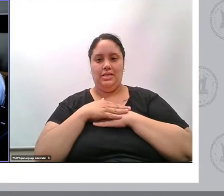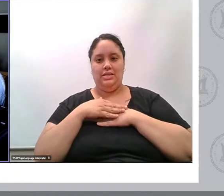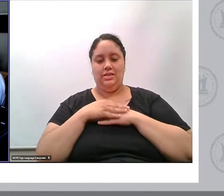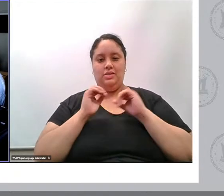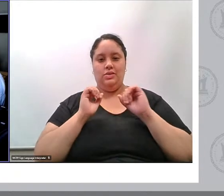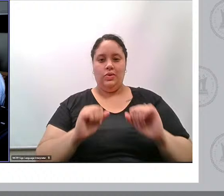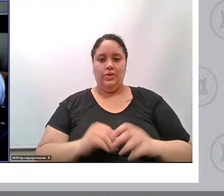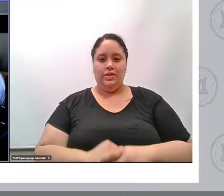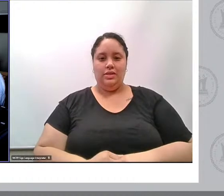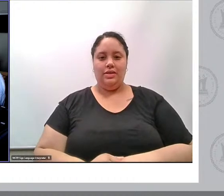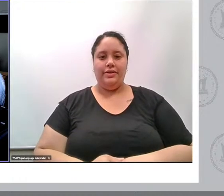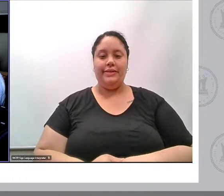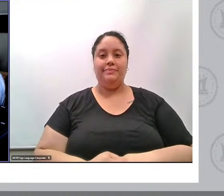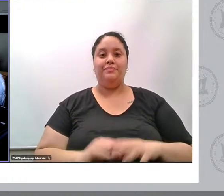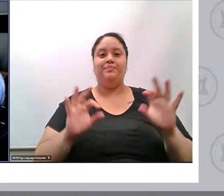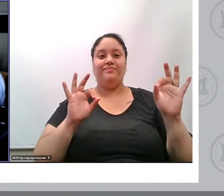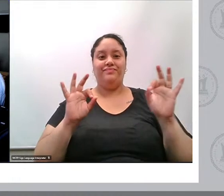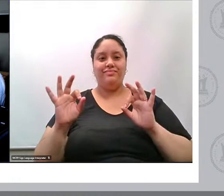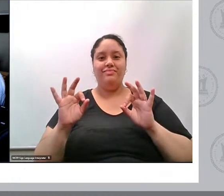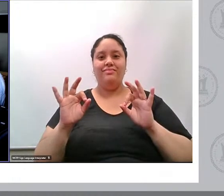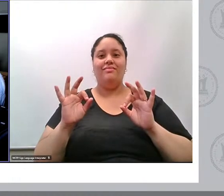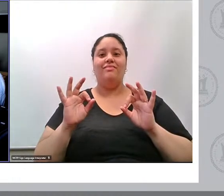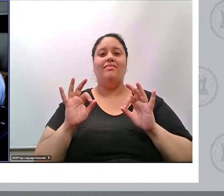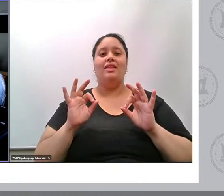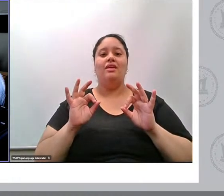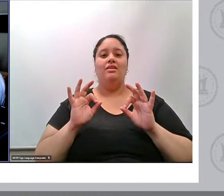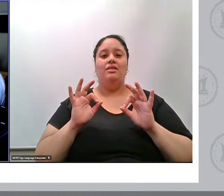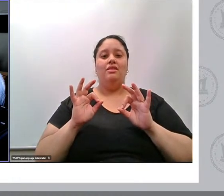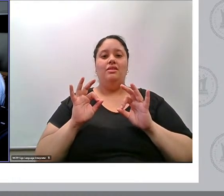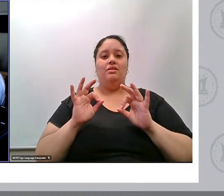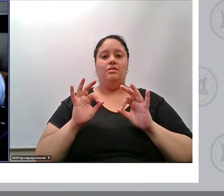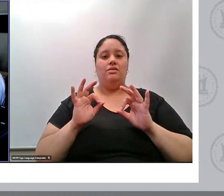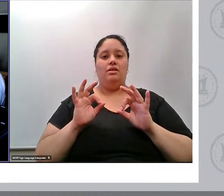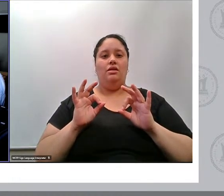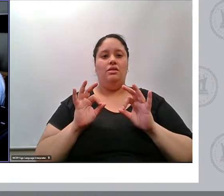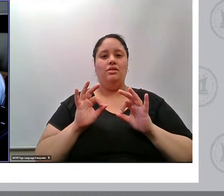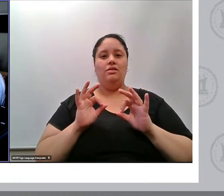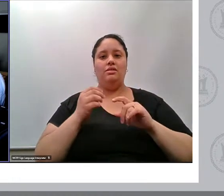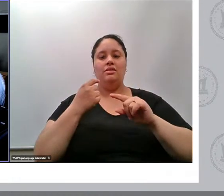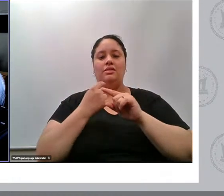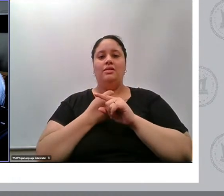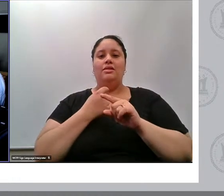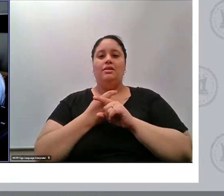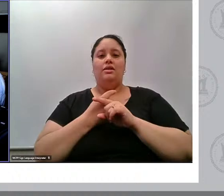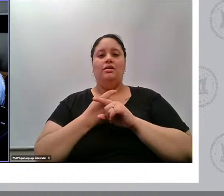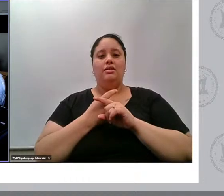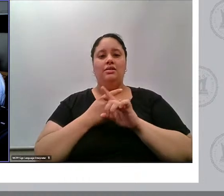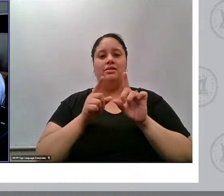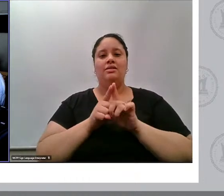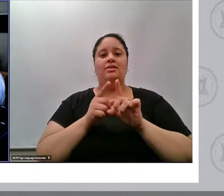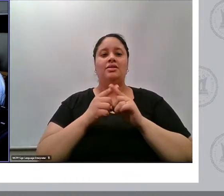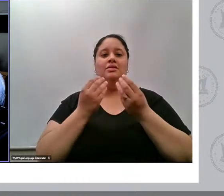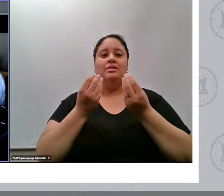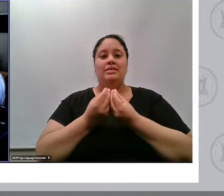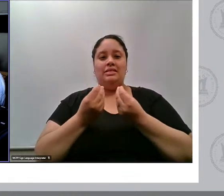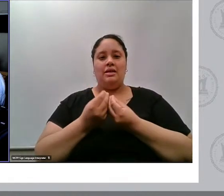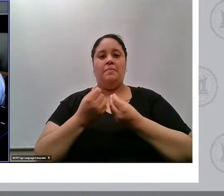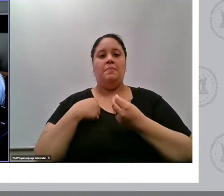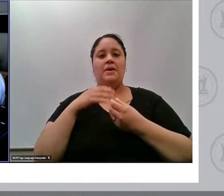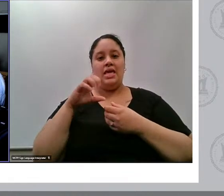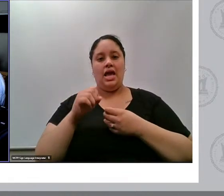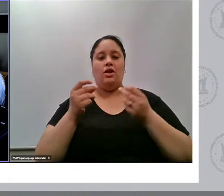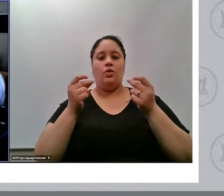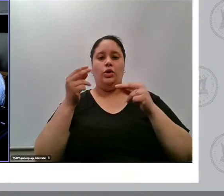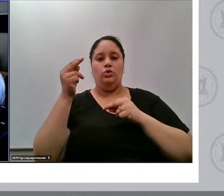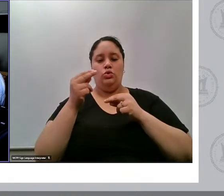So those are, I think, all the questions. If there's something, I can quickly, if you just